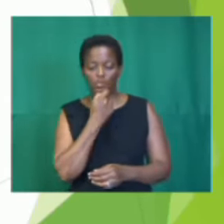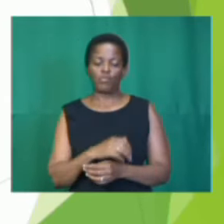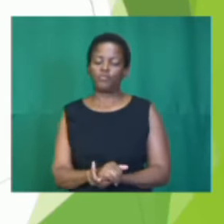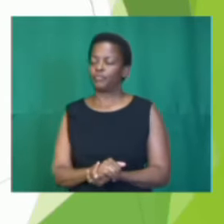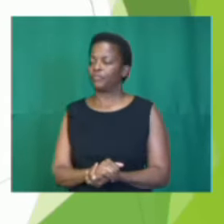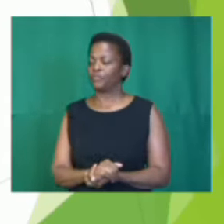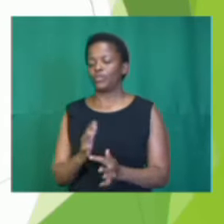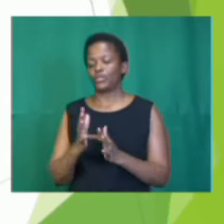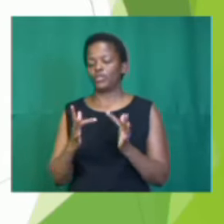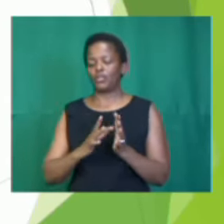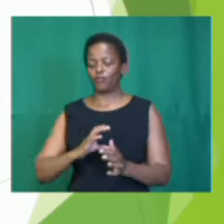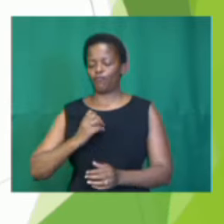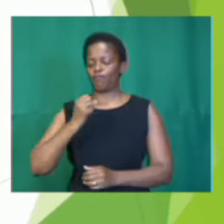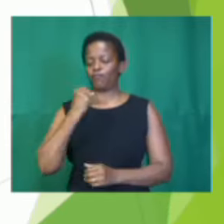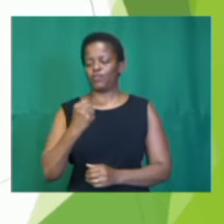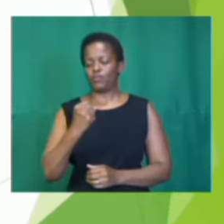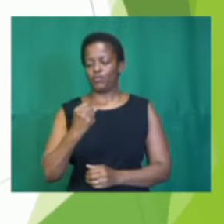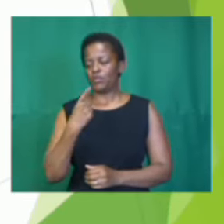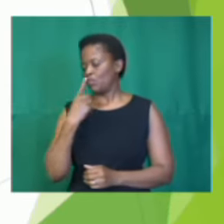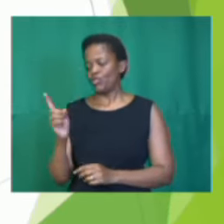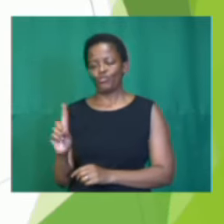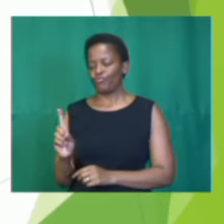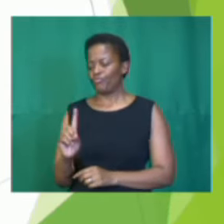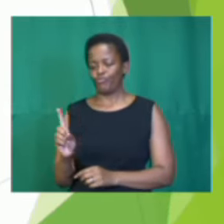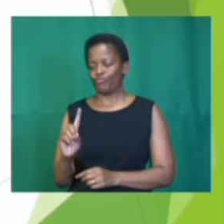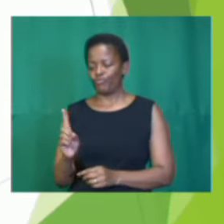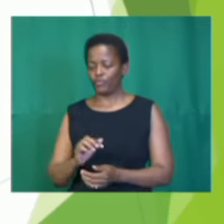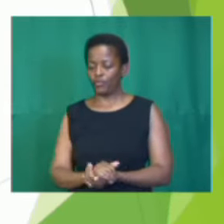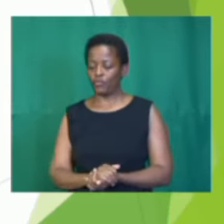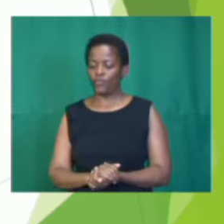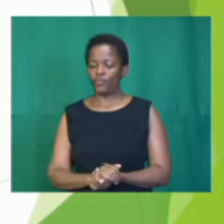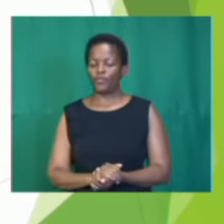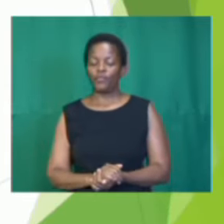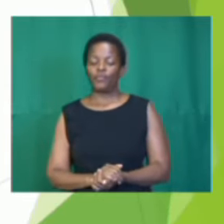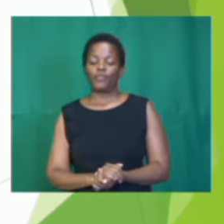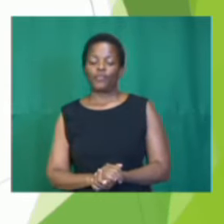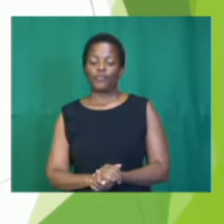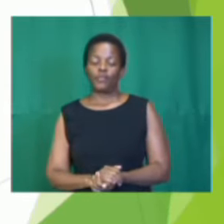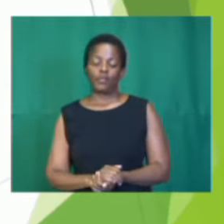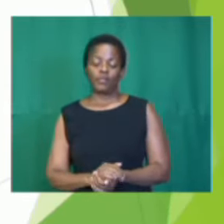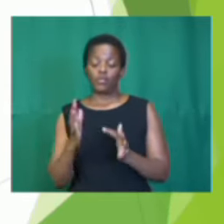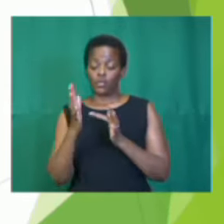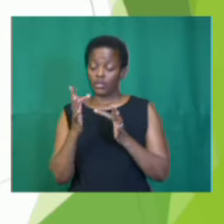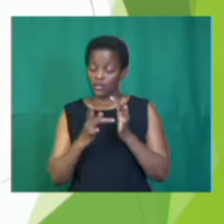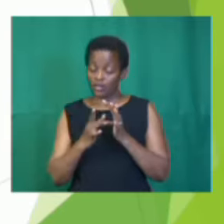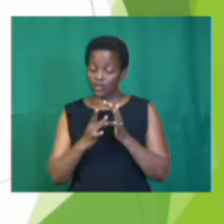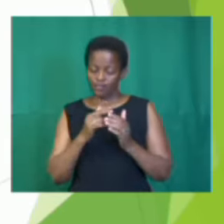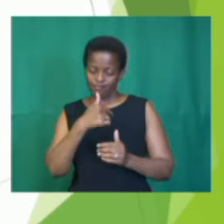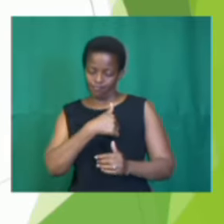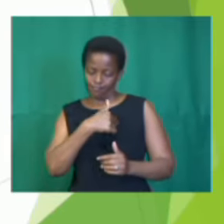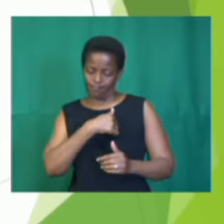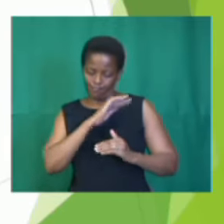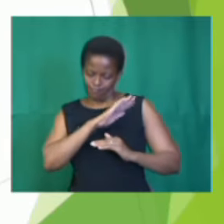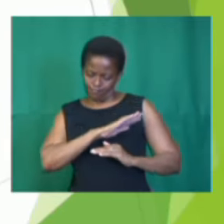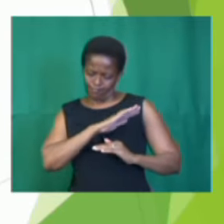disciples. We learn a lot about the character of Jesus. He is humble and he is also